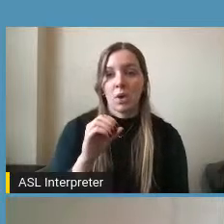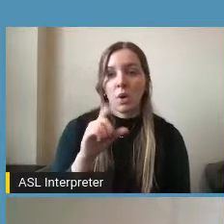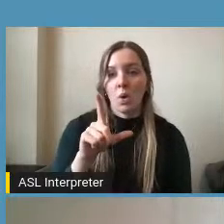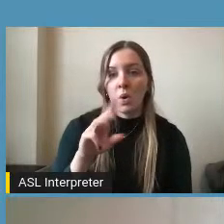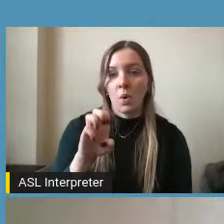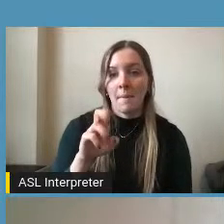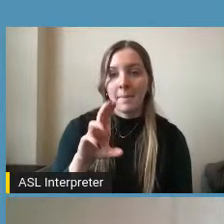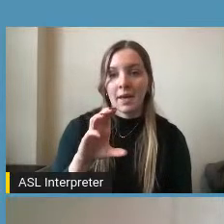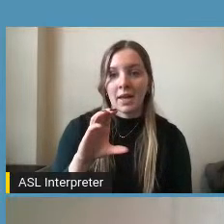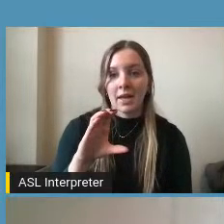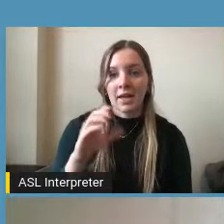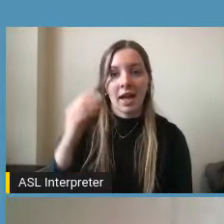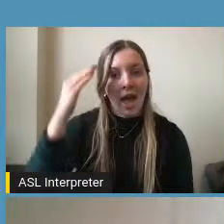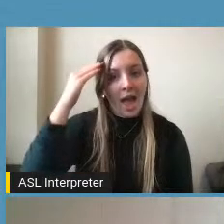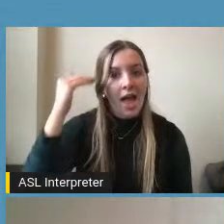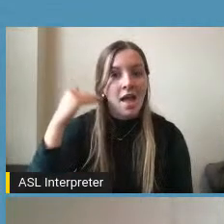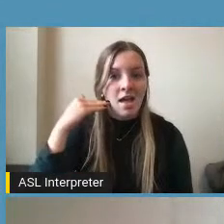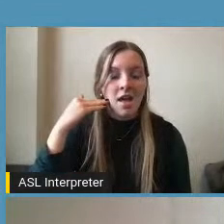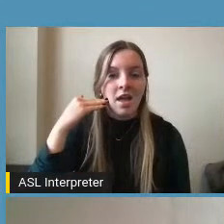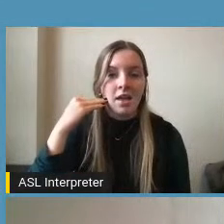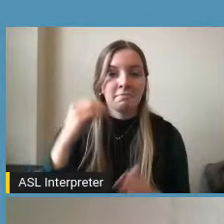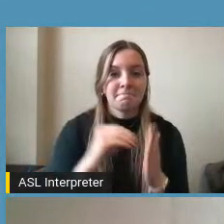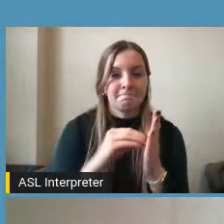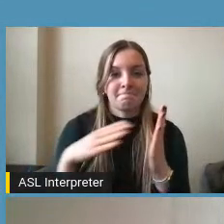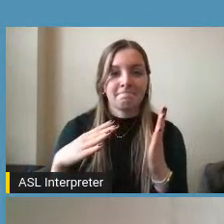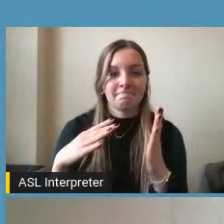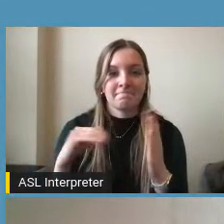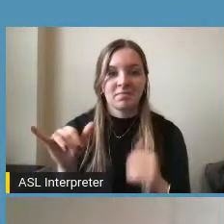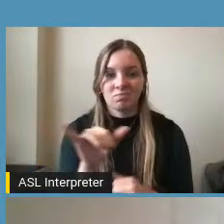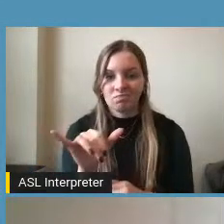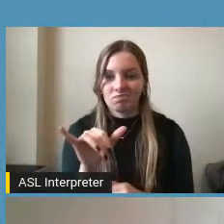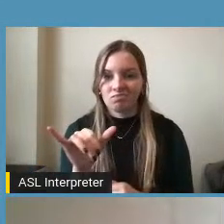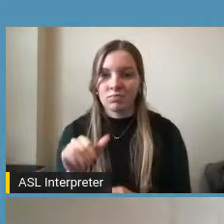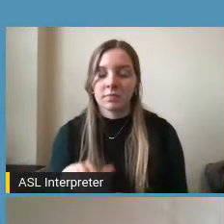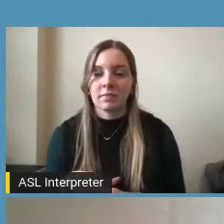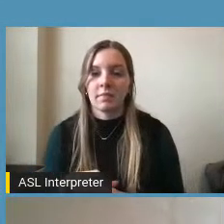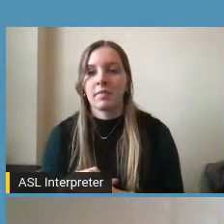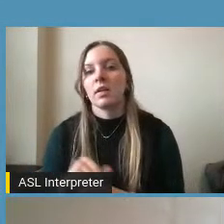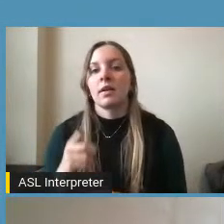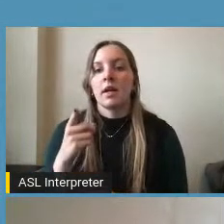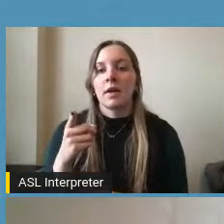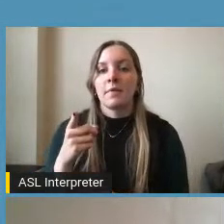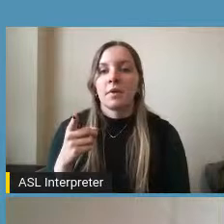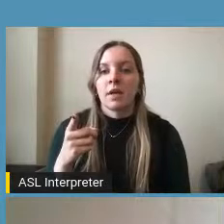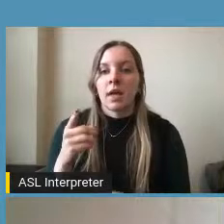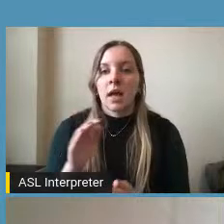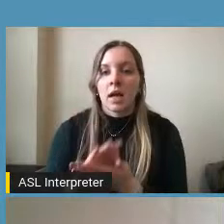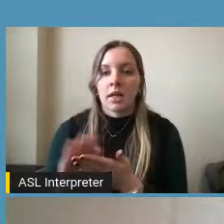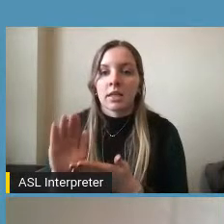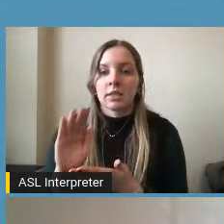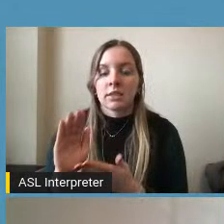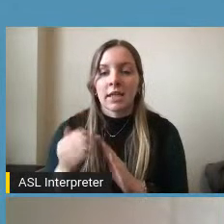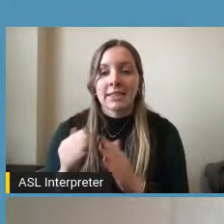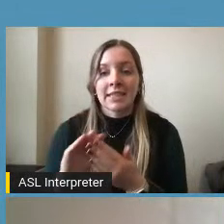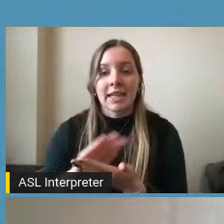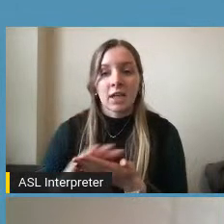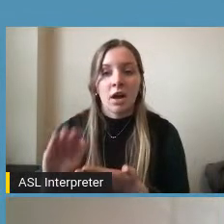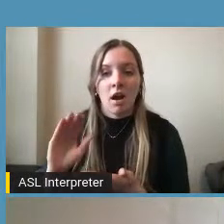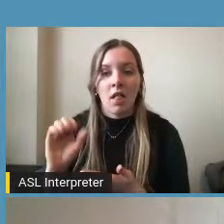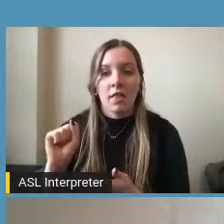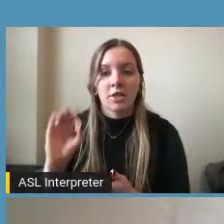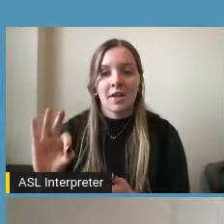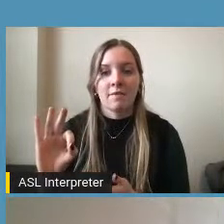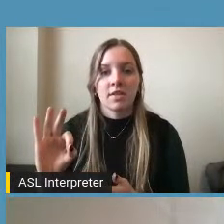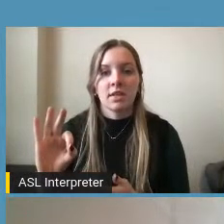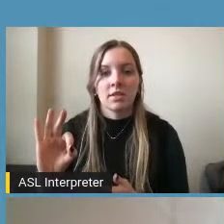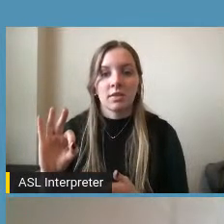City College. We imaged it as part of a photogrammetry training class. And you can see there's a tree right